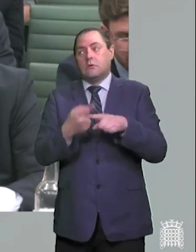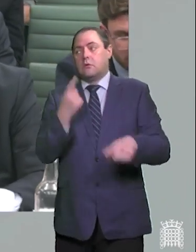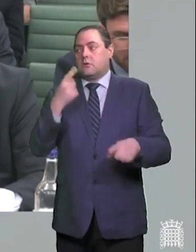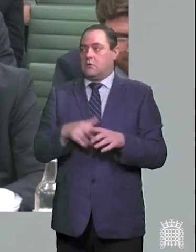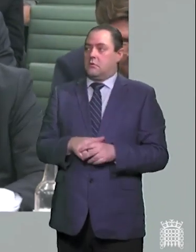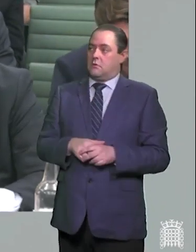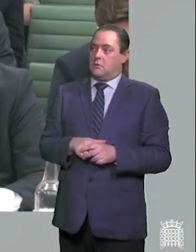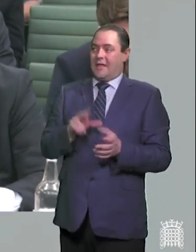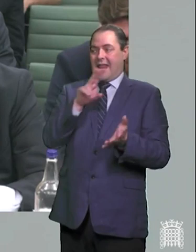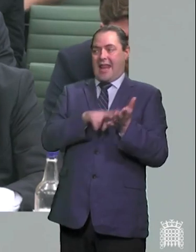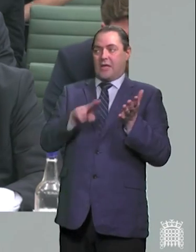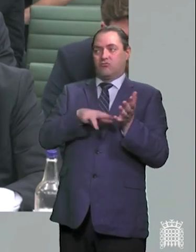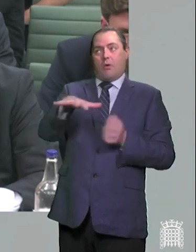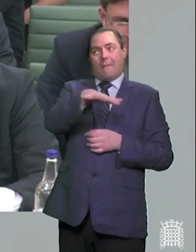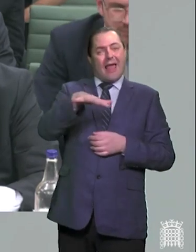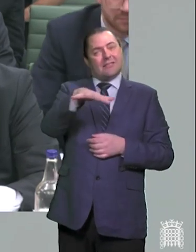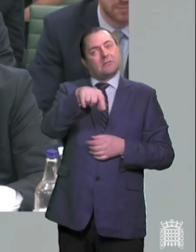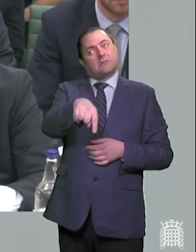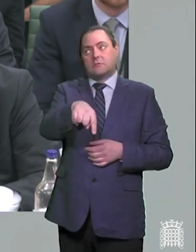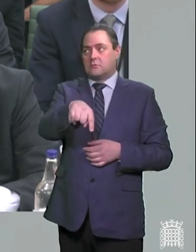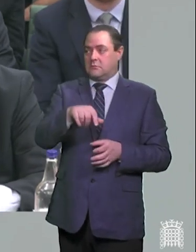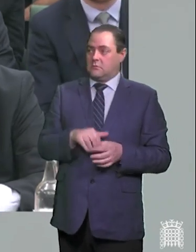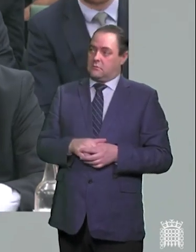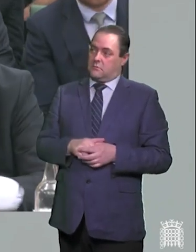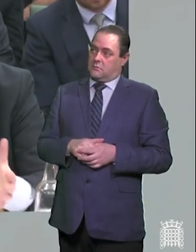the natural place to do it.